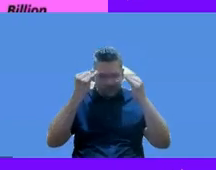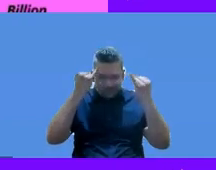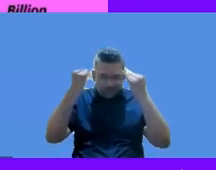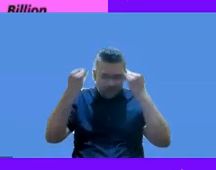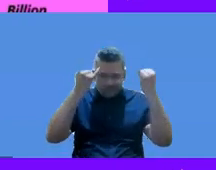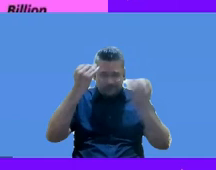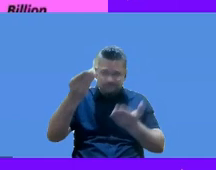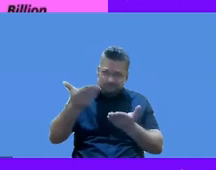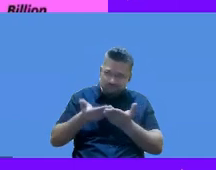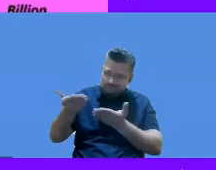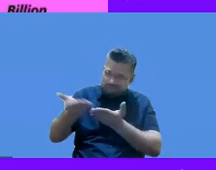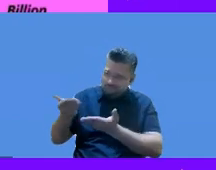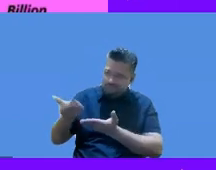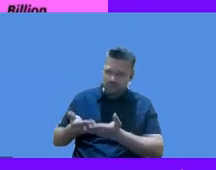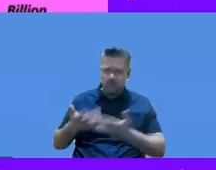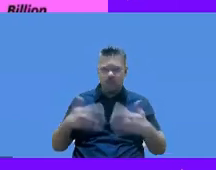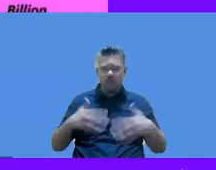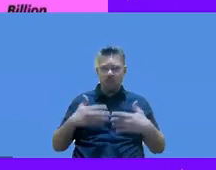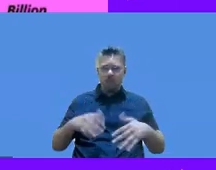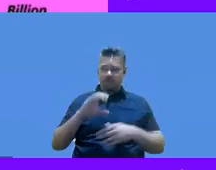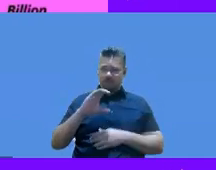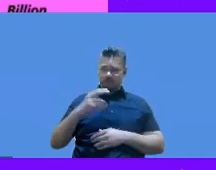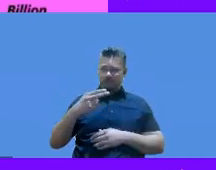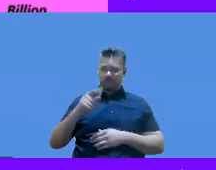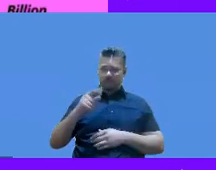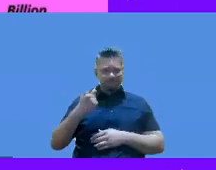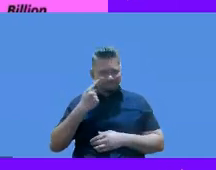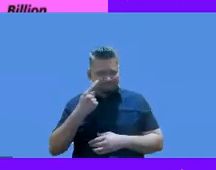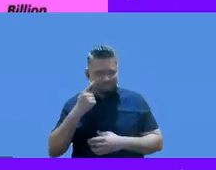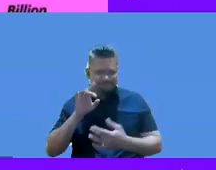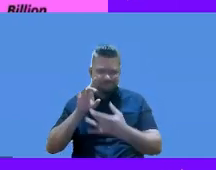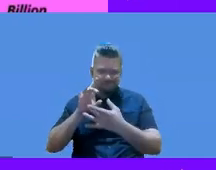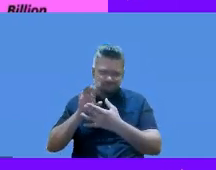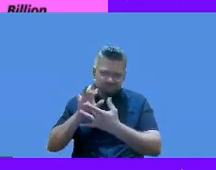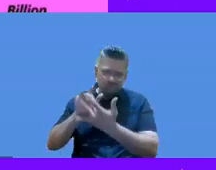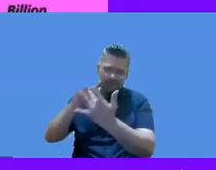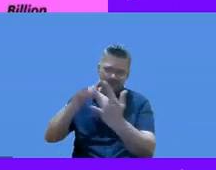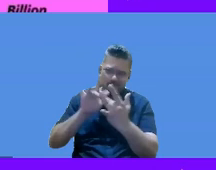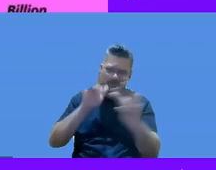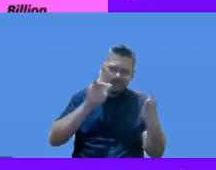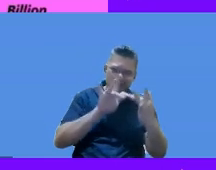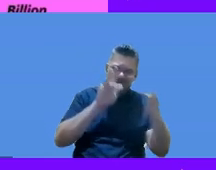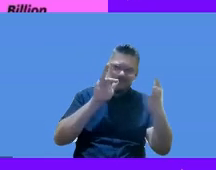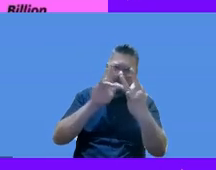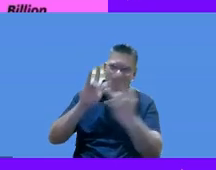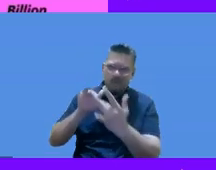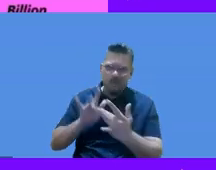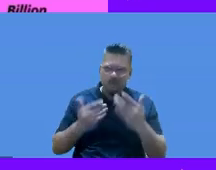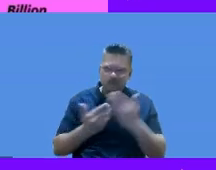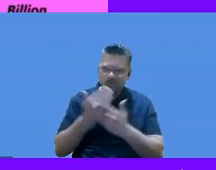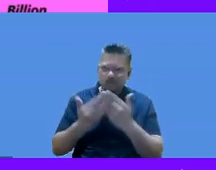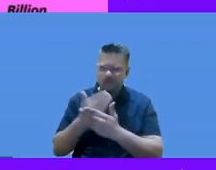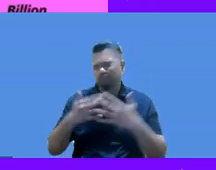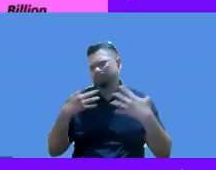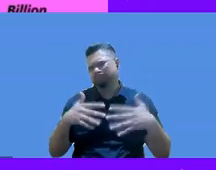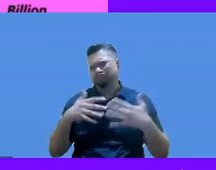chat. So people exchanging contact information, connecting, which is really fantastic. And